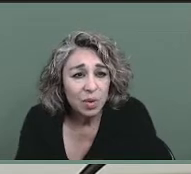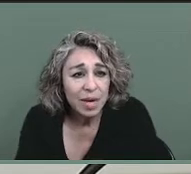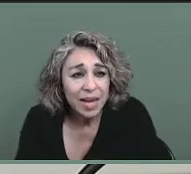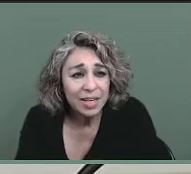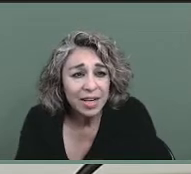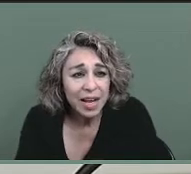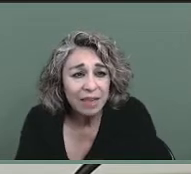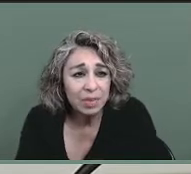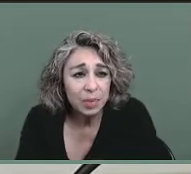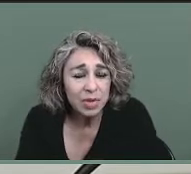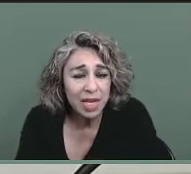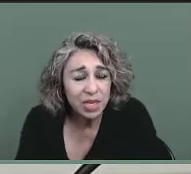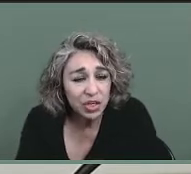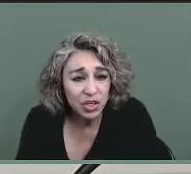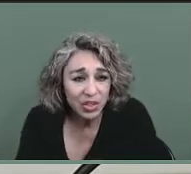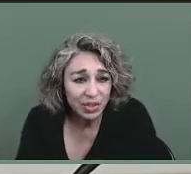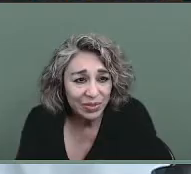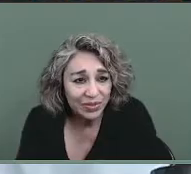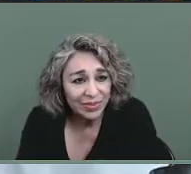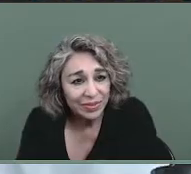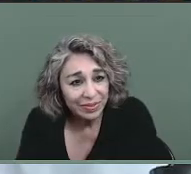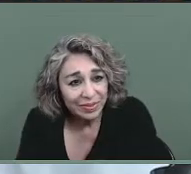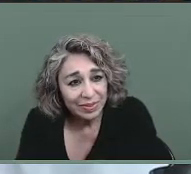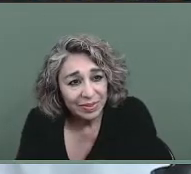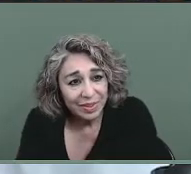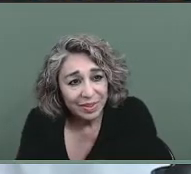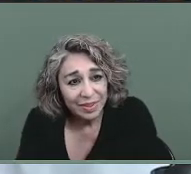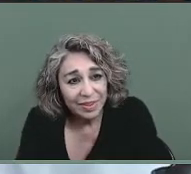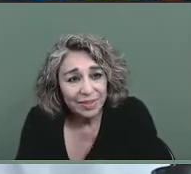would like to have the potential of